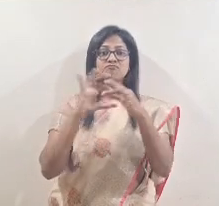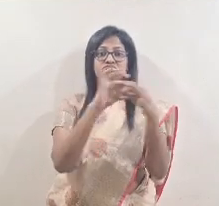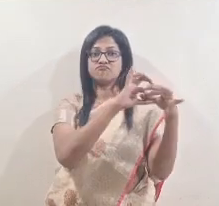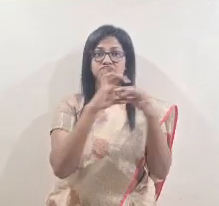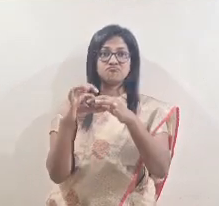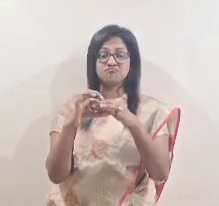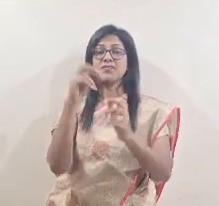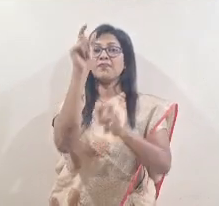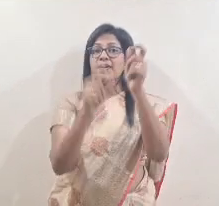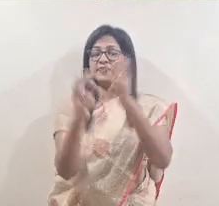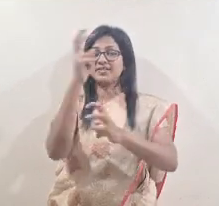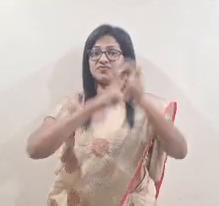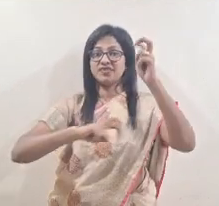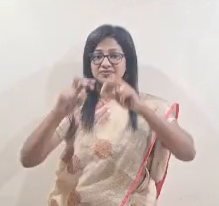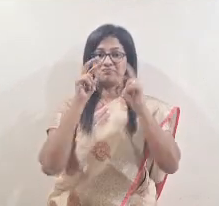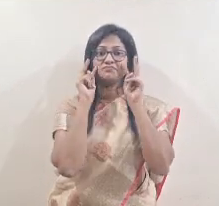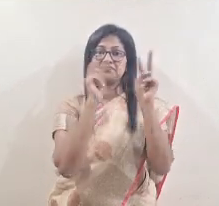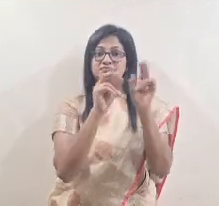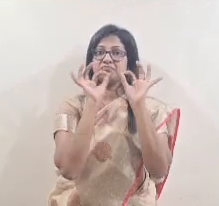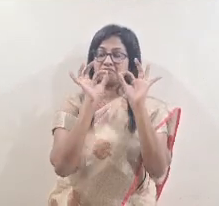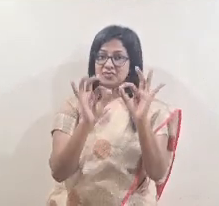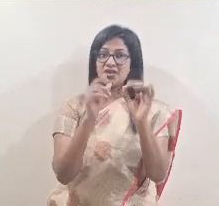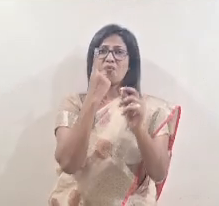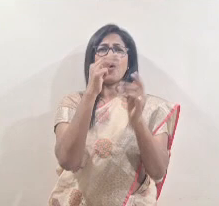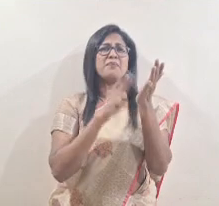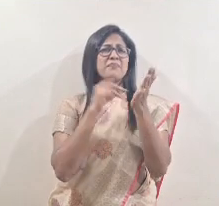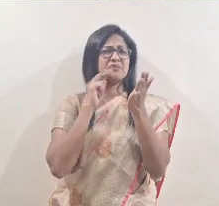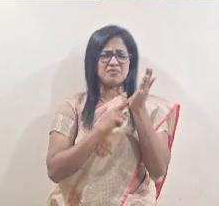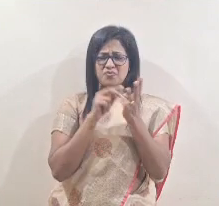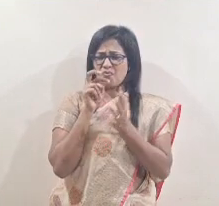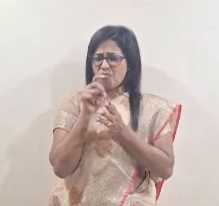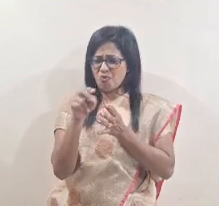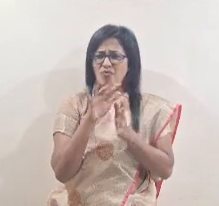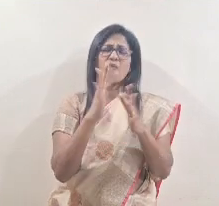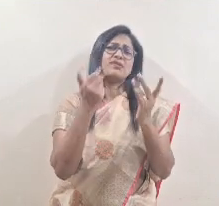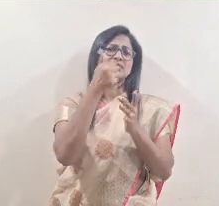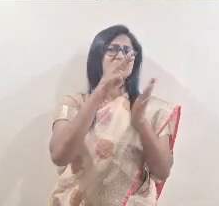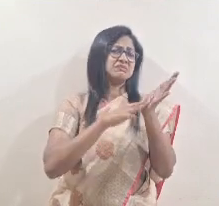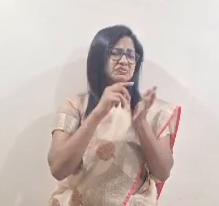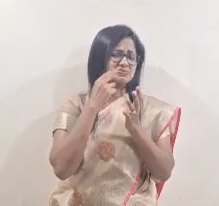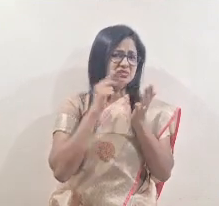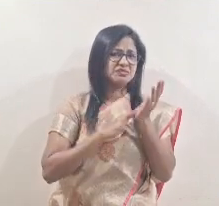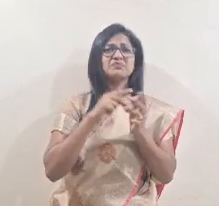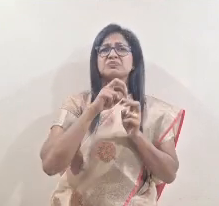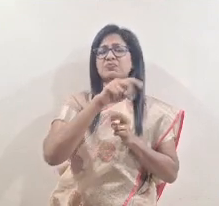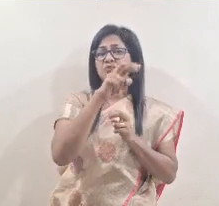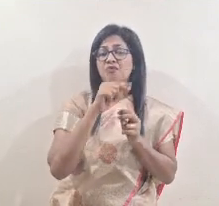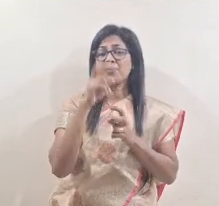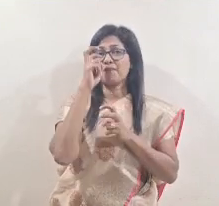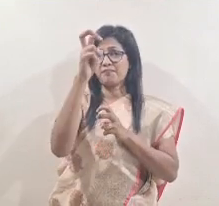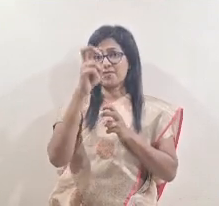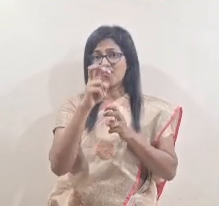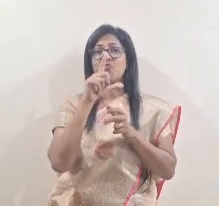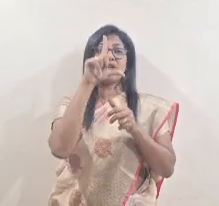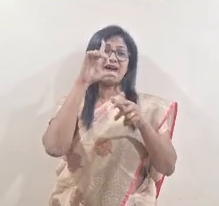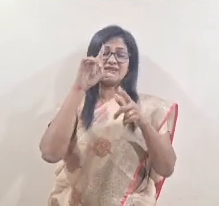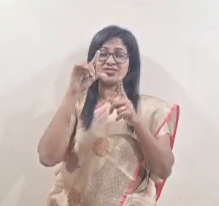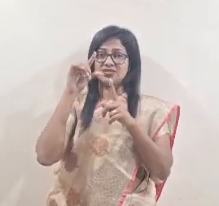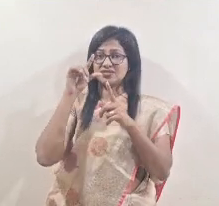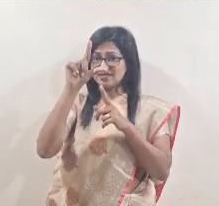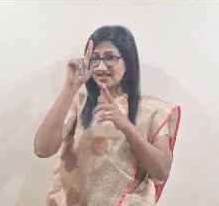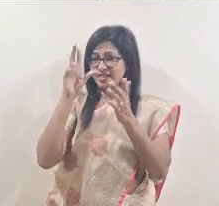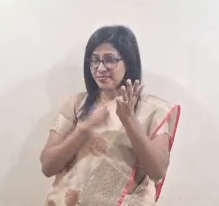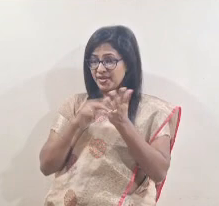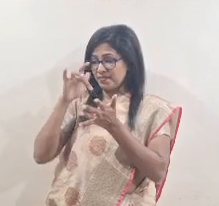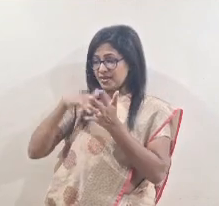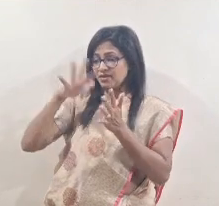connected with public transportation. As you can see, 1 minute walk to 6 minute walk to the metro. And for Lajpat Nagar also, both